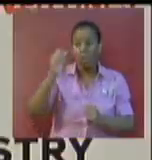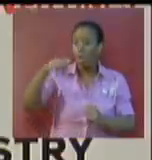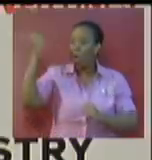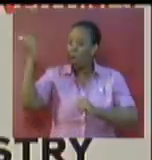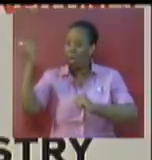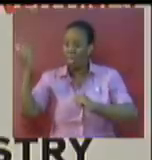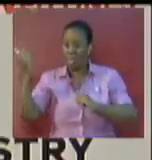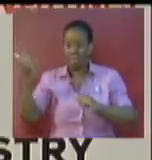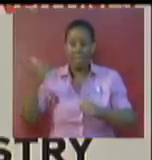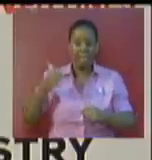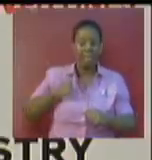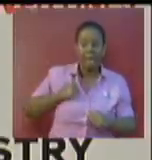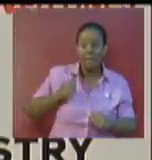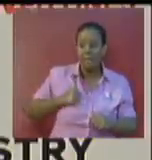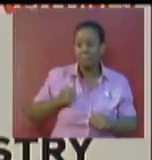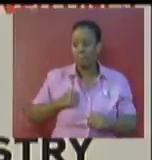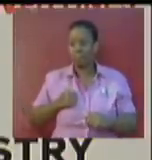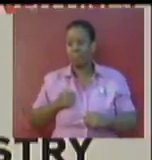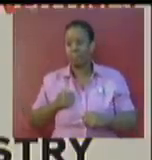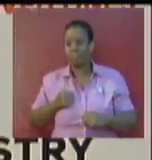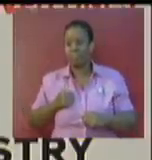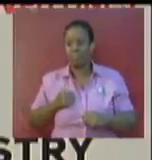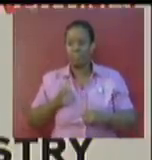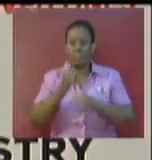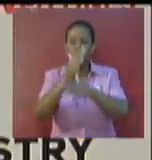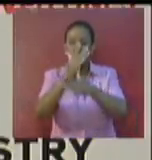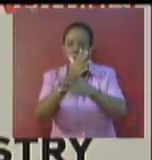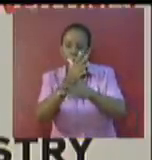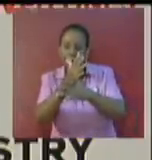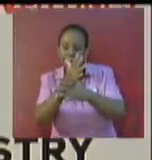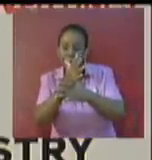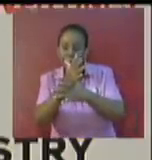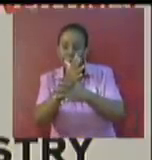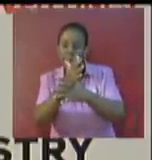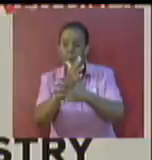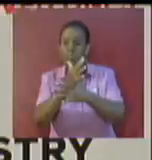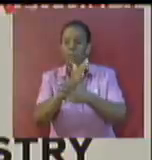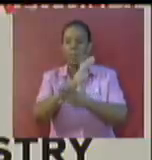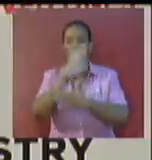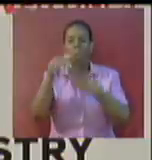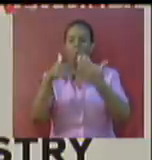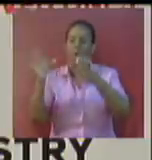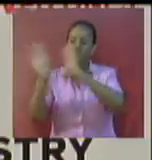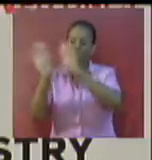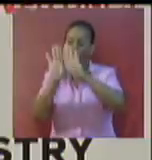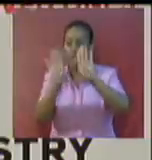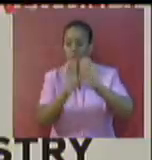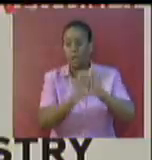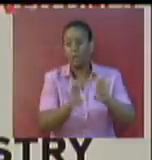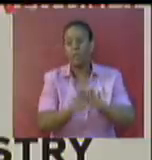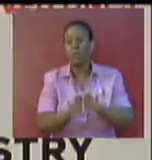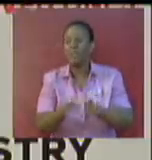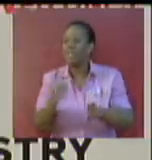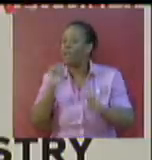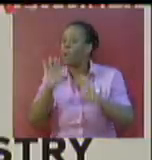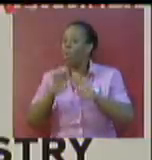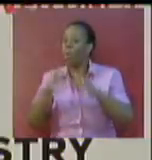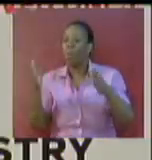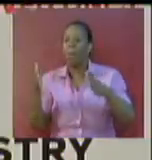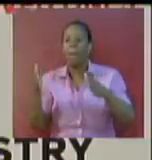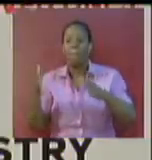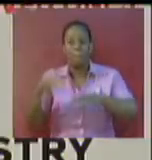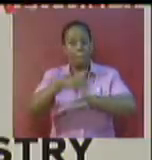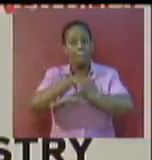closed their borders to certain countries with the variant. Australia has said they're not opening until 2022, possibly. So